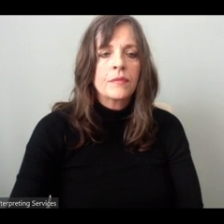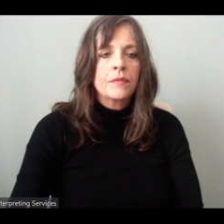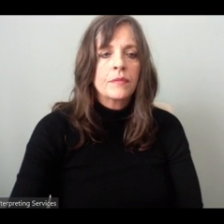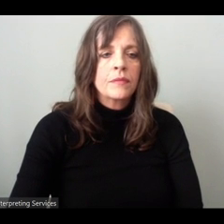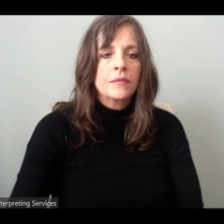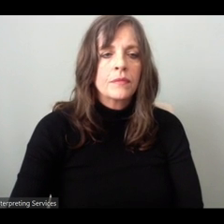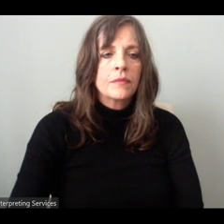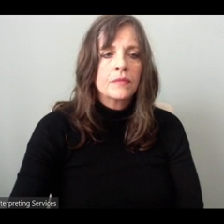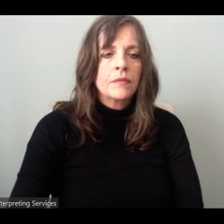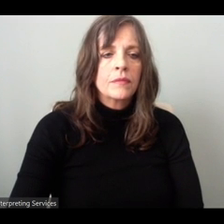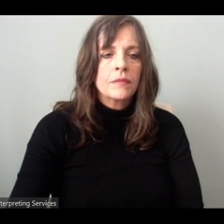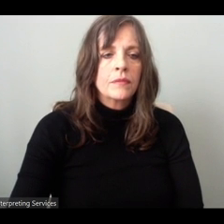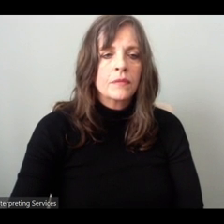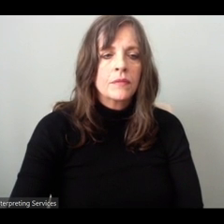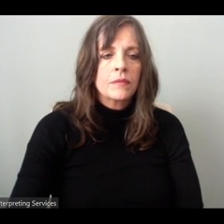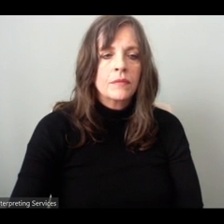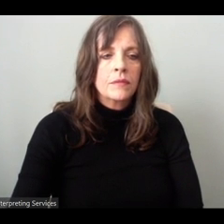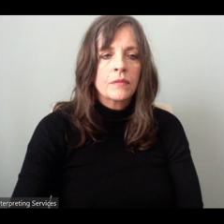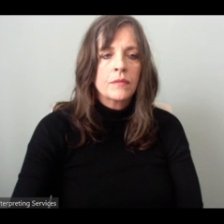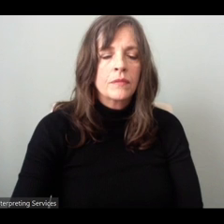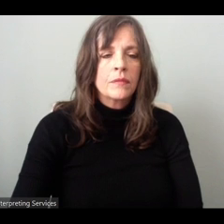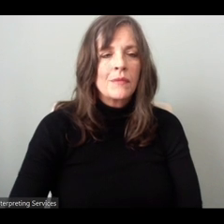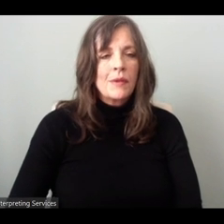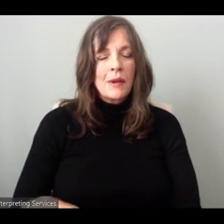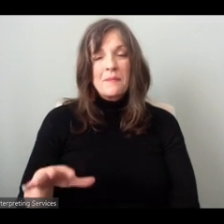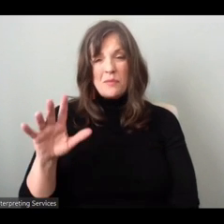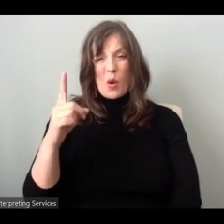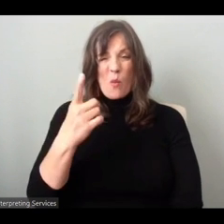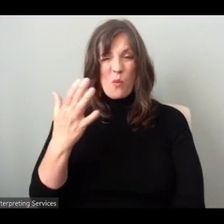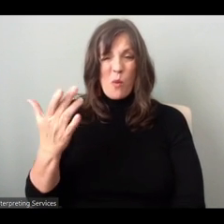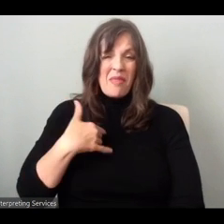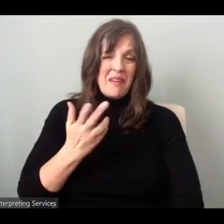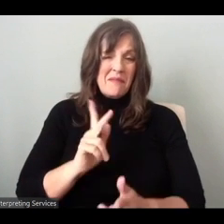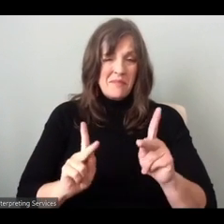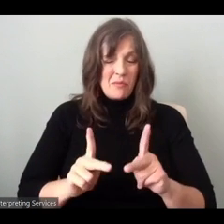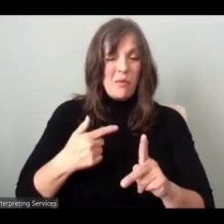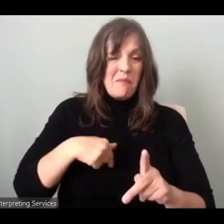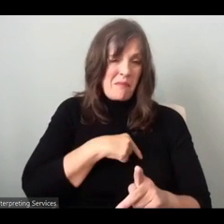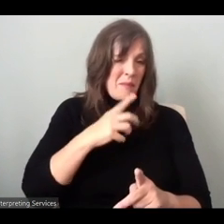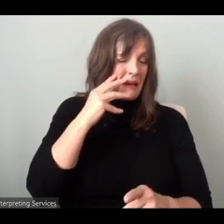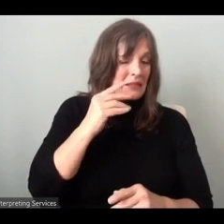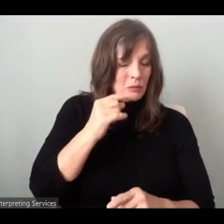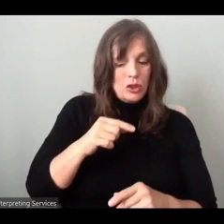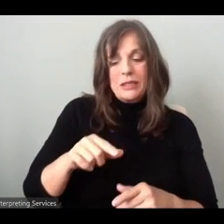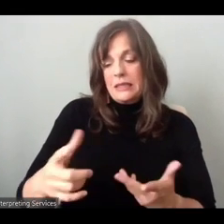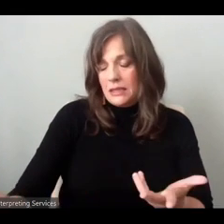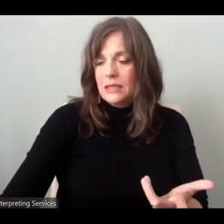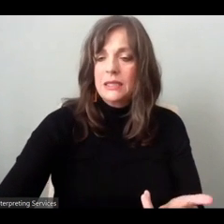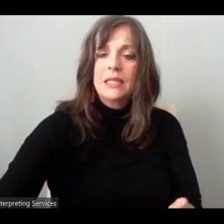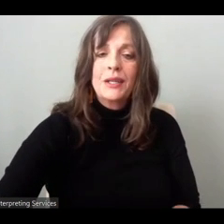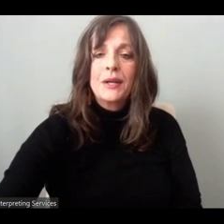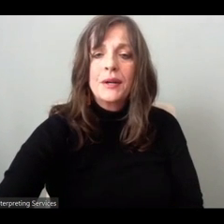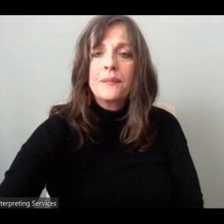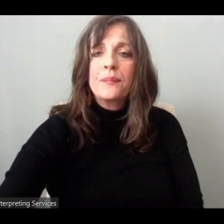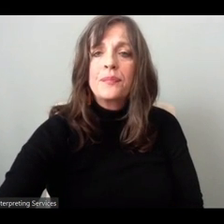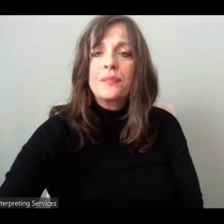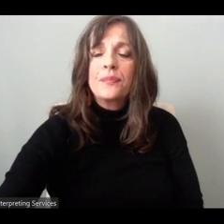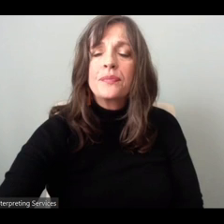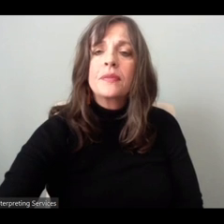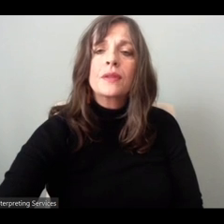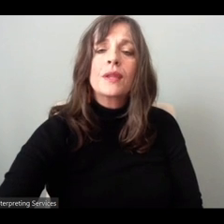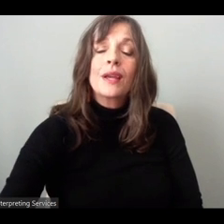think that's all we really need to know right now from our teams. And so most of the other questions in any application that